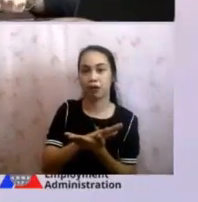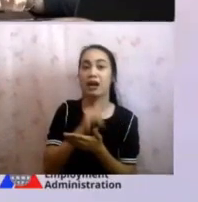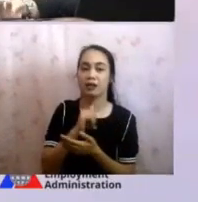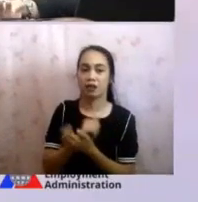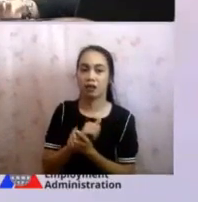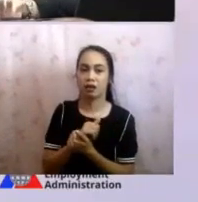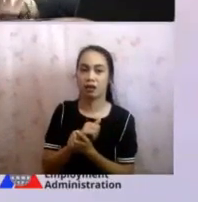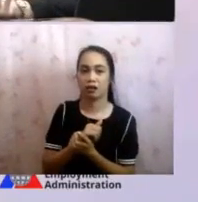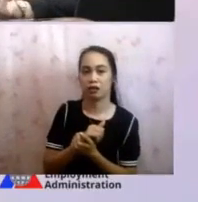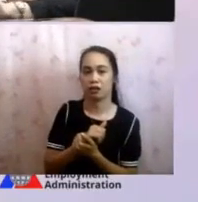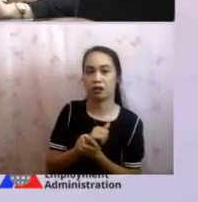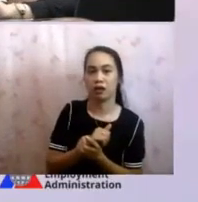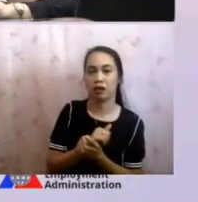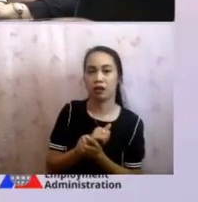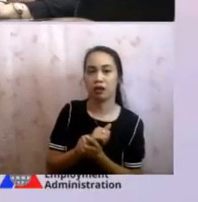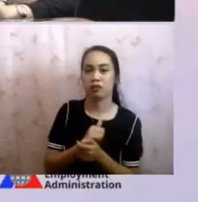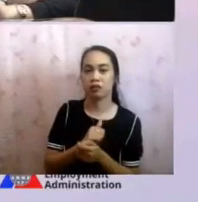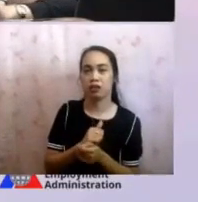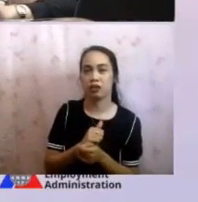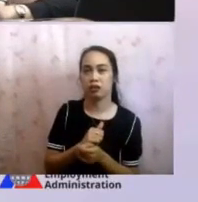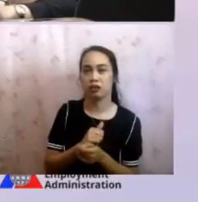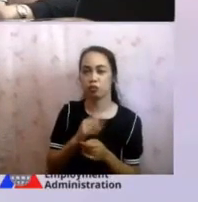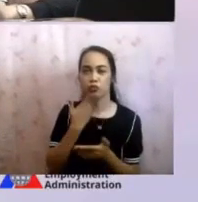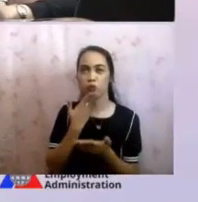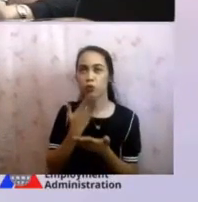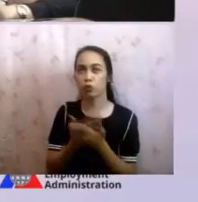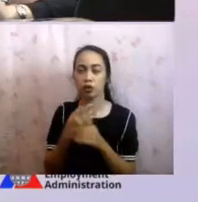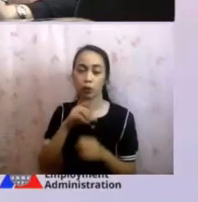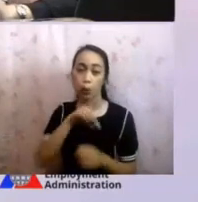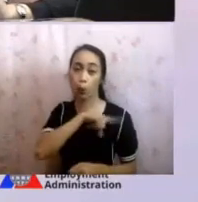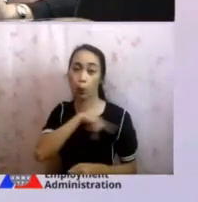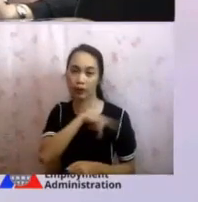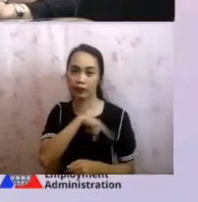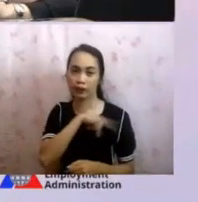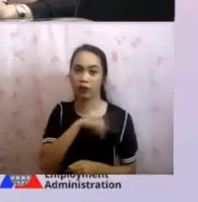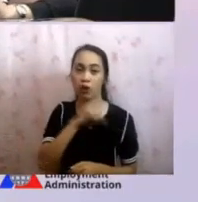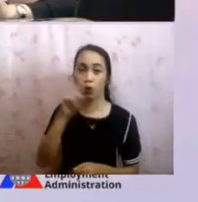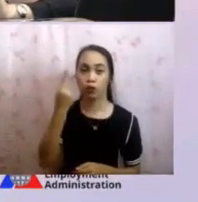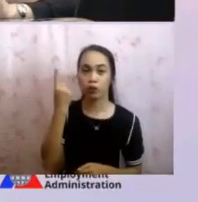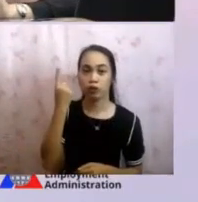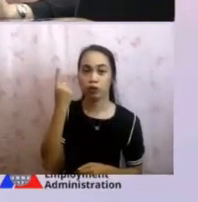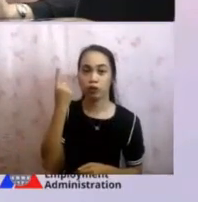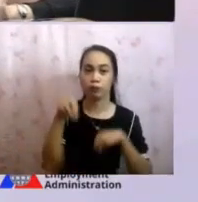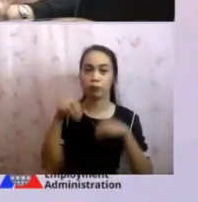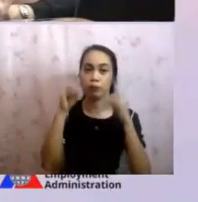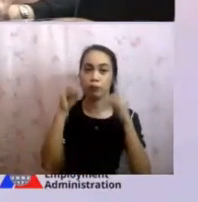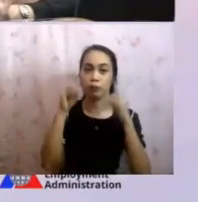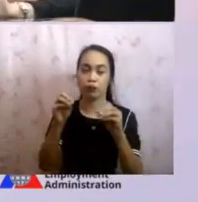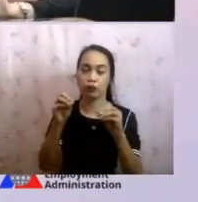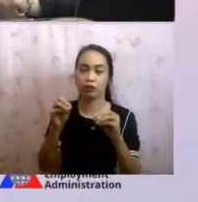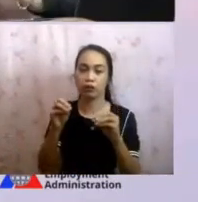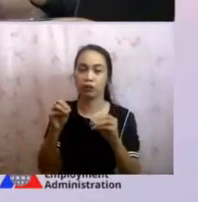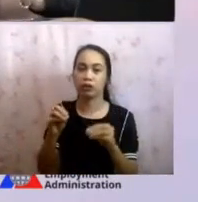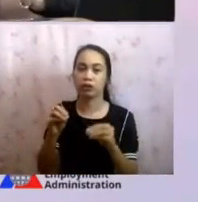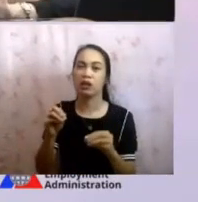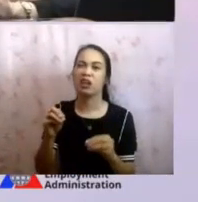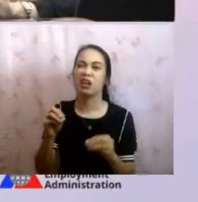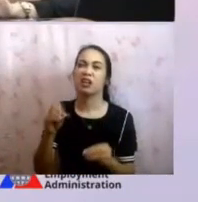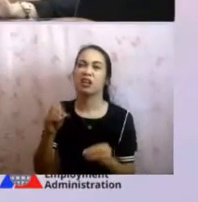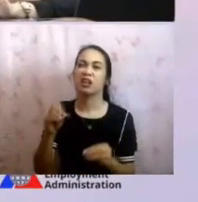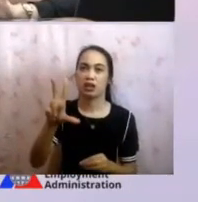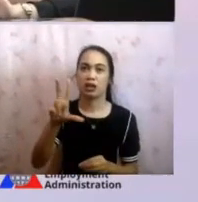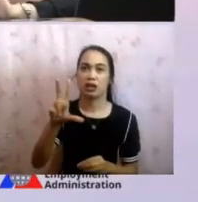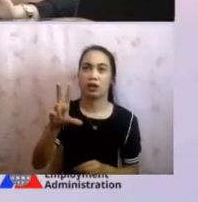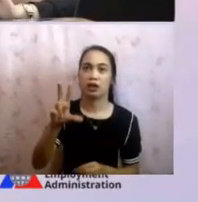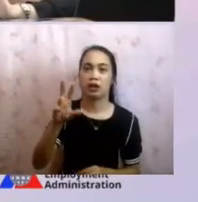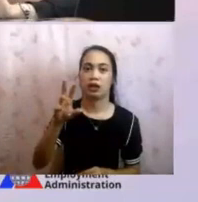dali mapilo. And then, only put a maximum of 3 character references in your resume. But